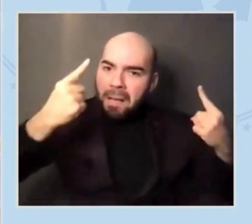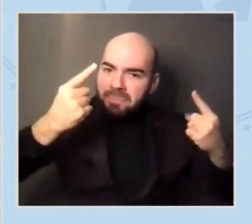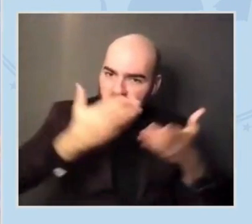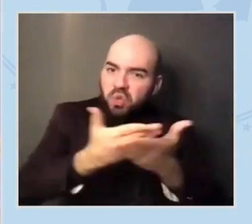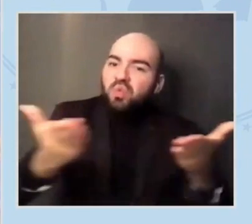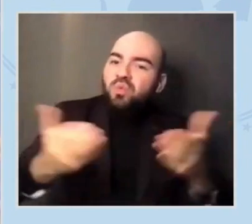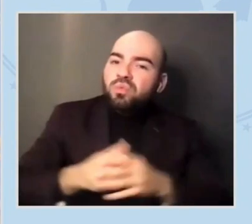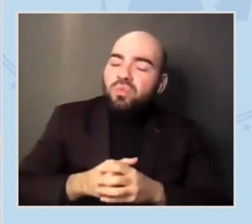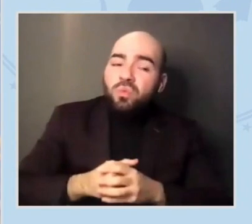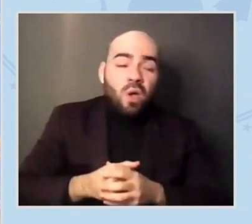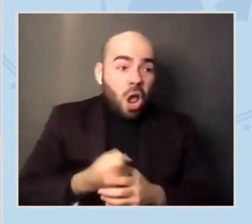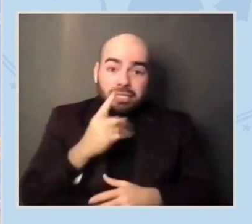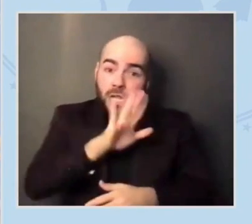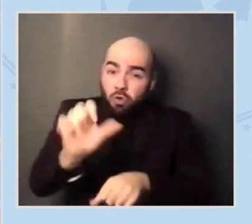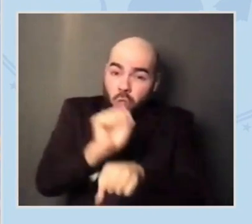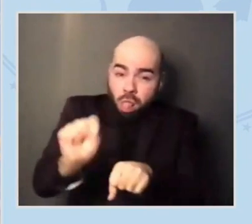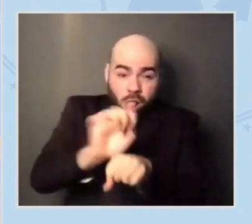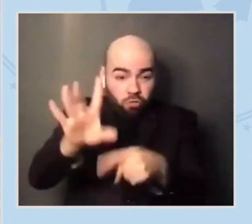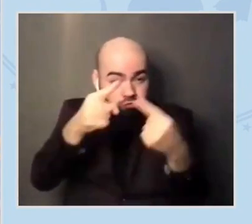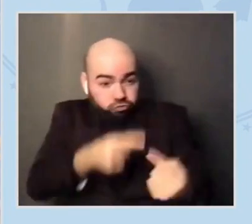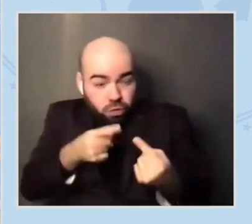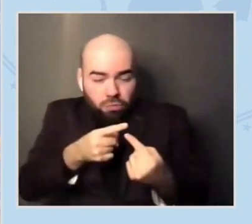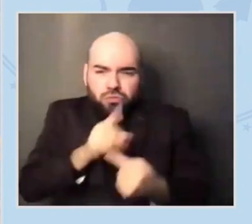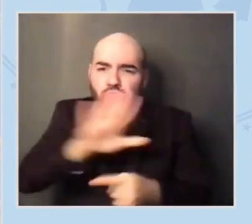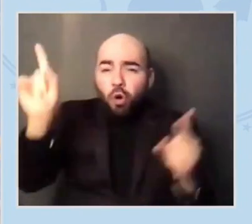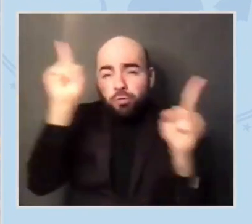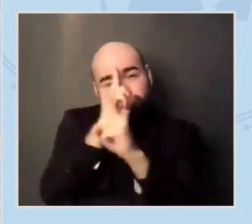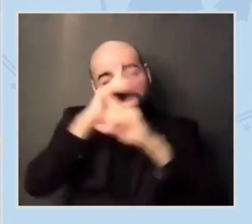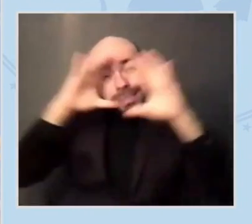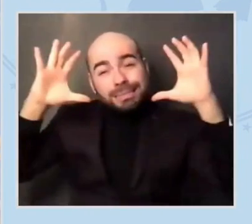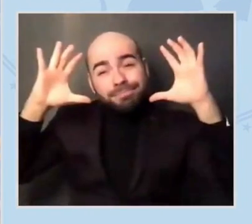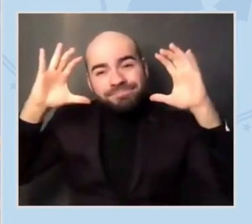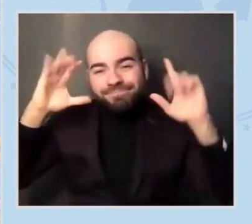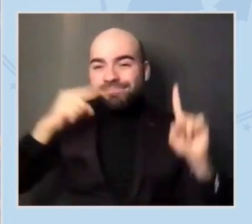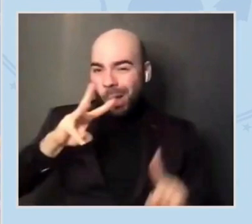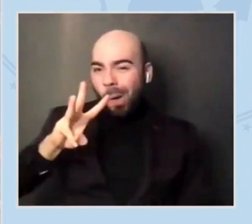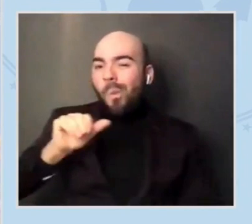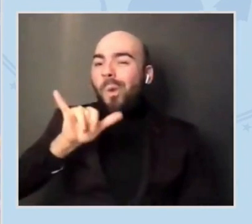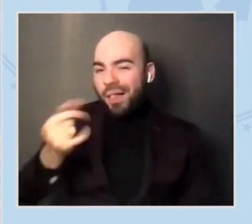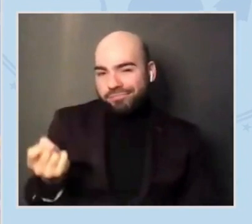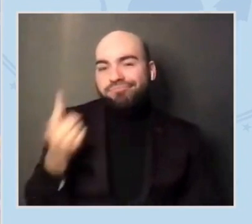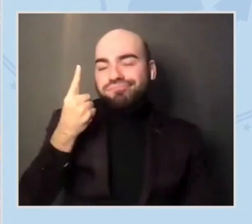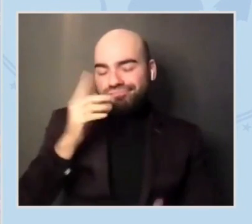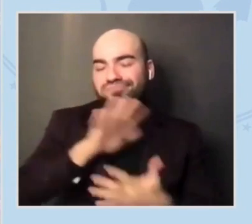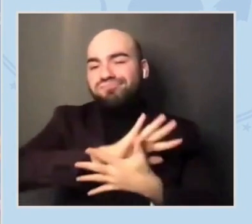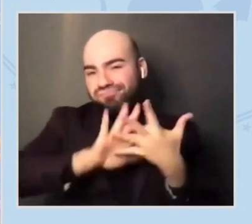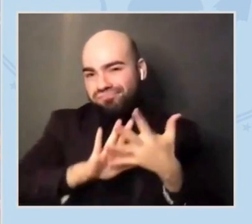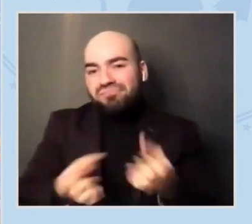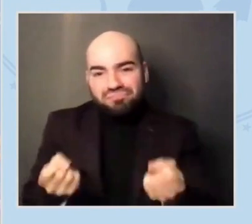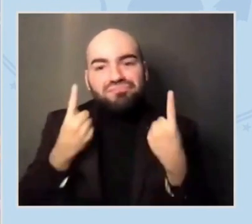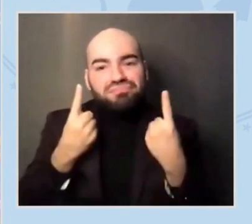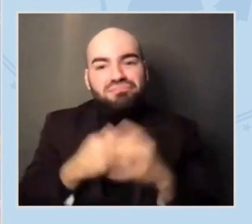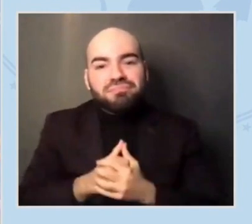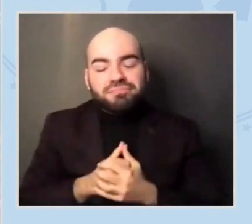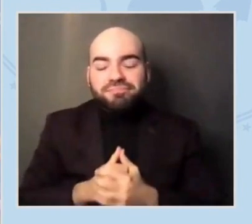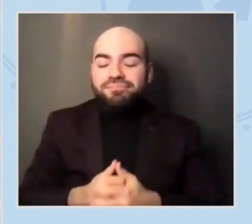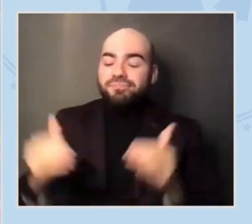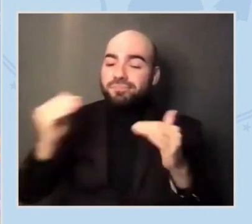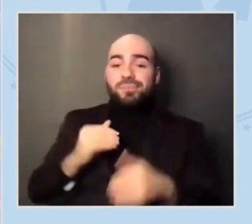both. And I want to thank you, Wally, for being willing to do this. For chairperson of the Council of Economic